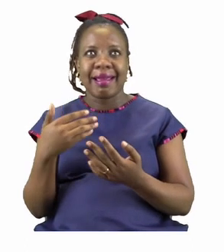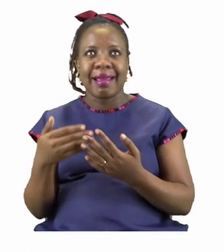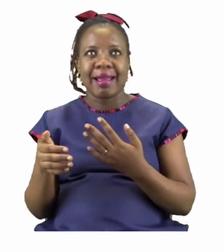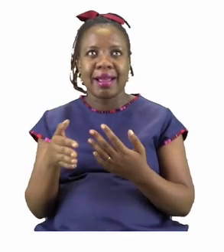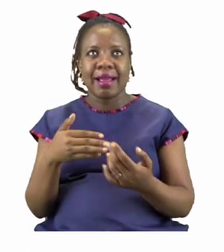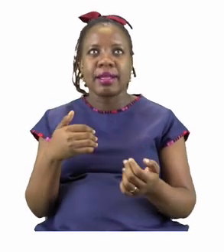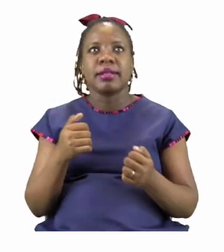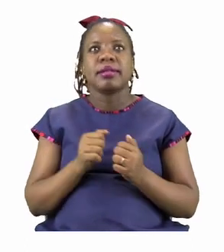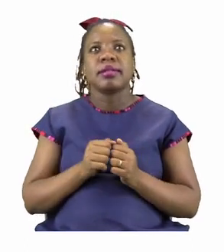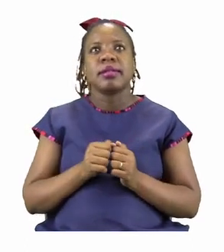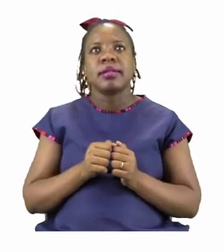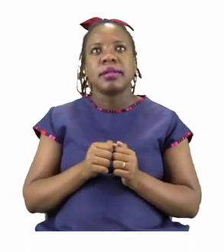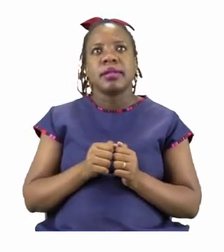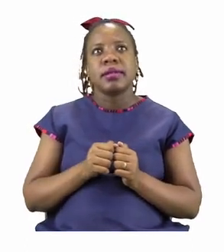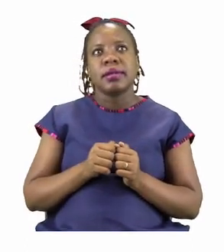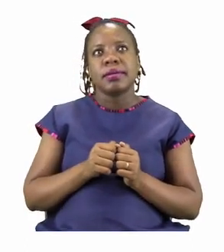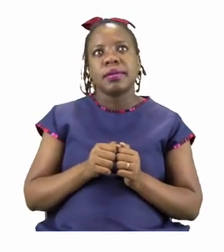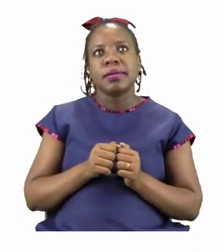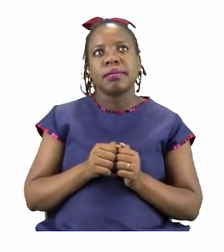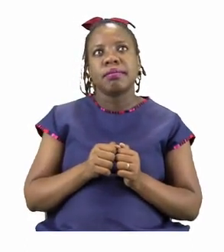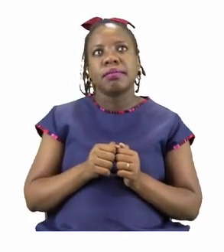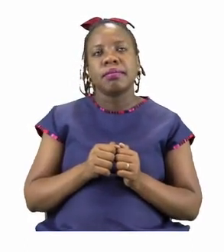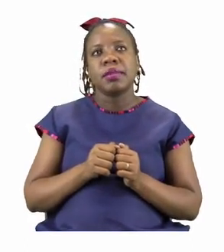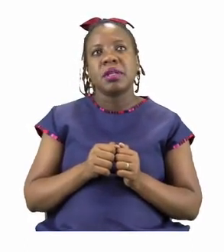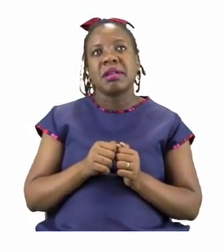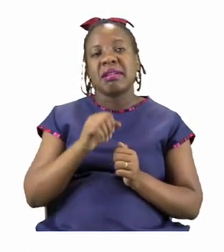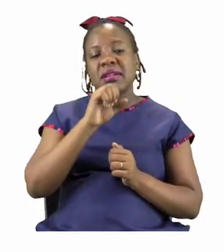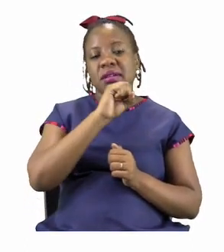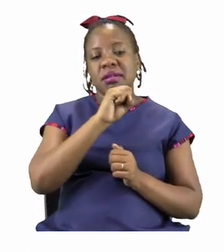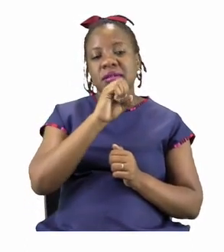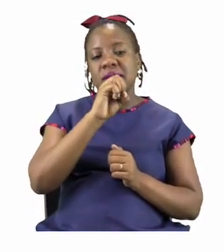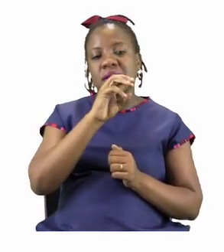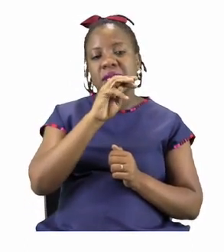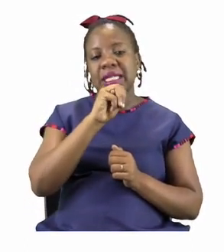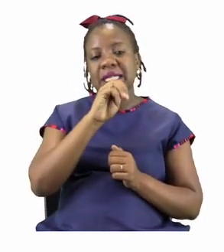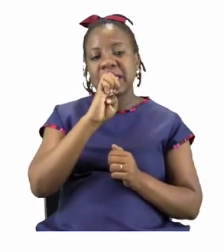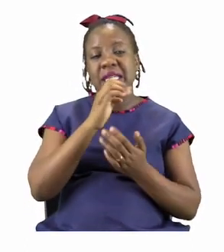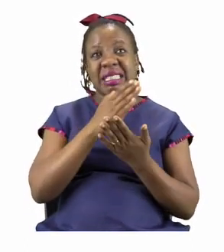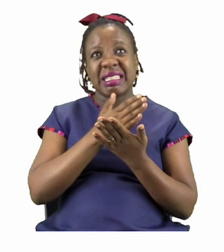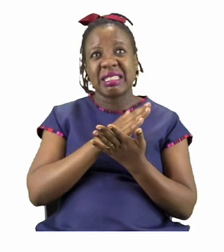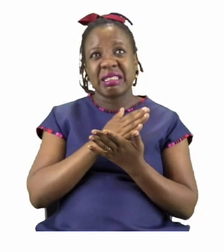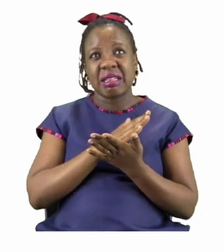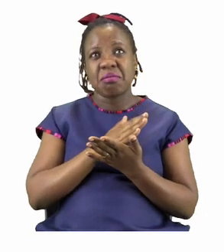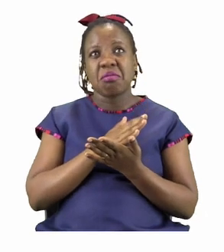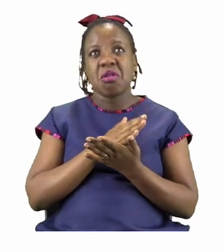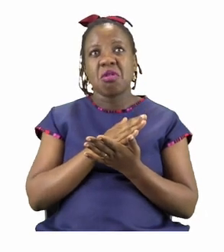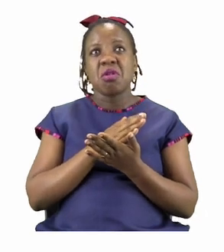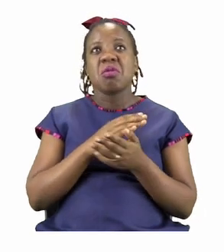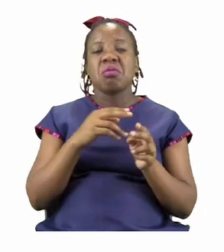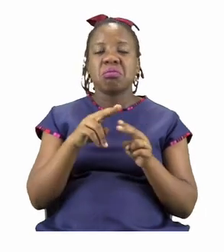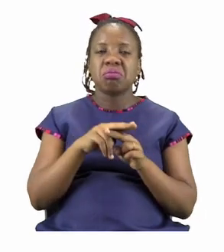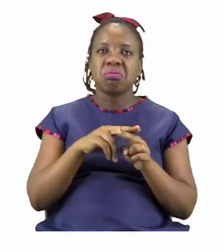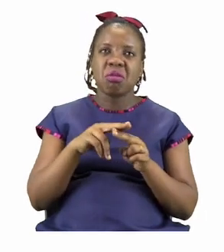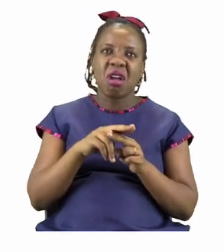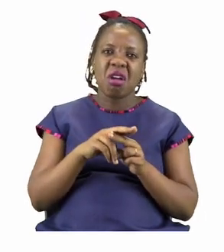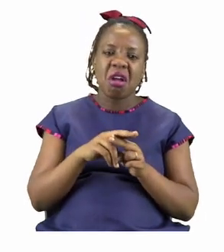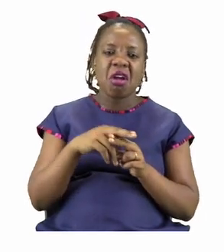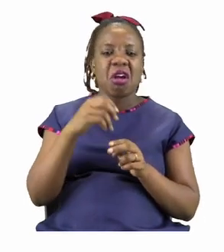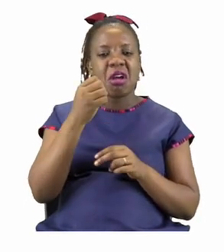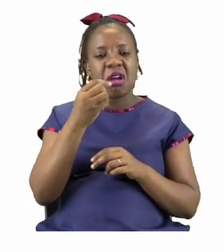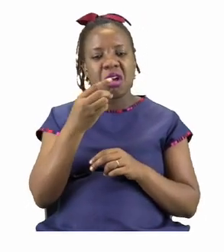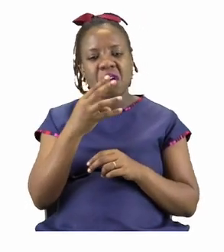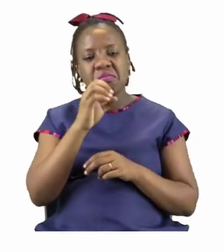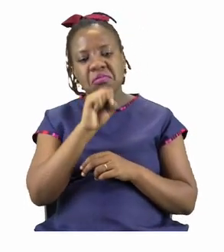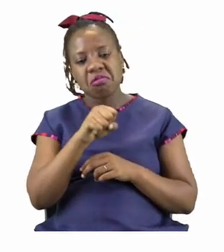and uncountable nouns. And the word any is used in a